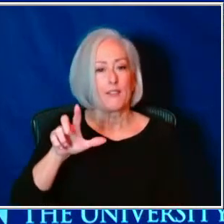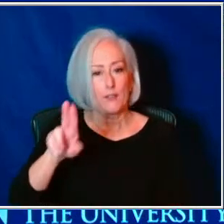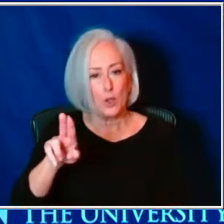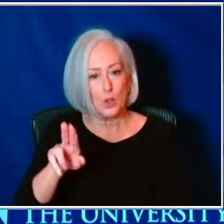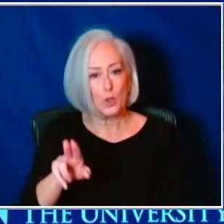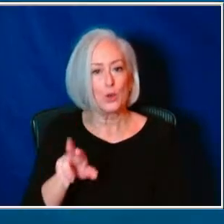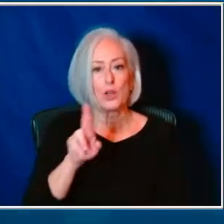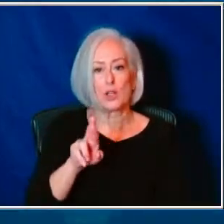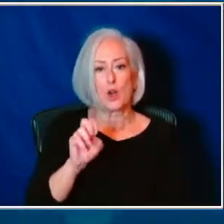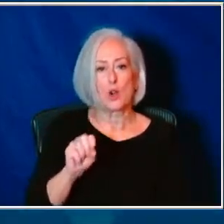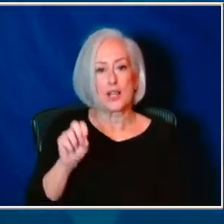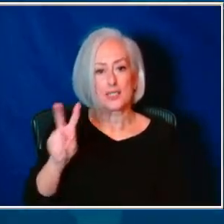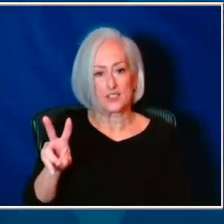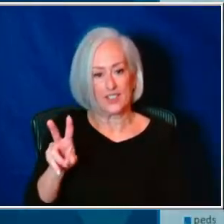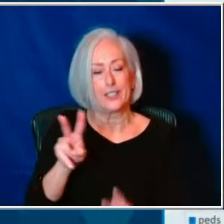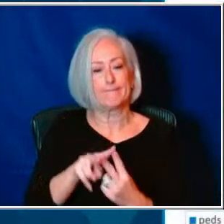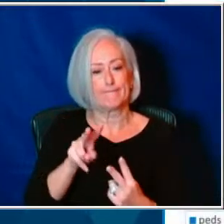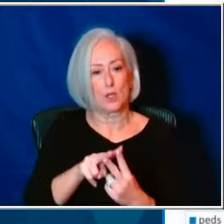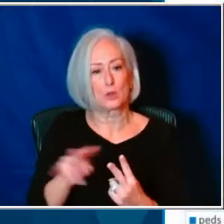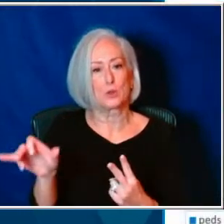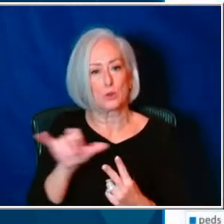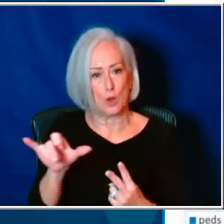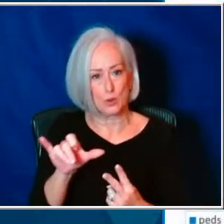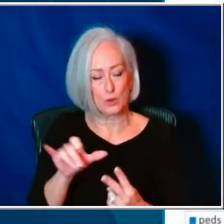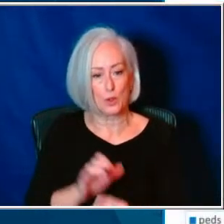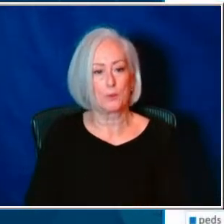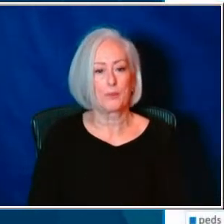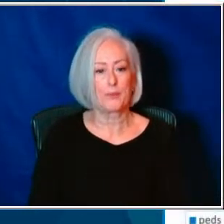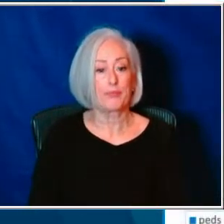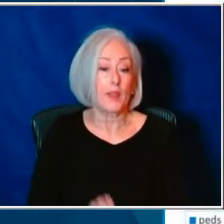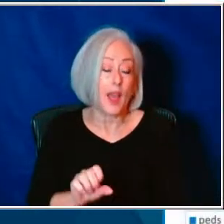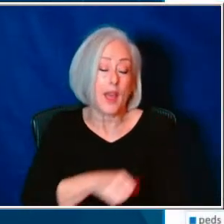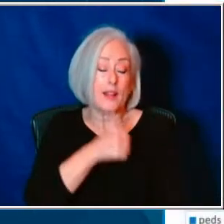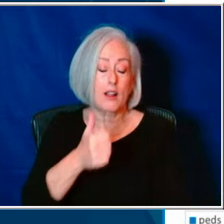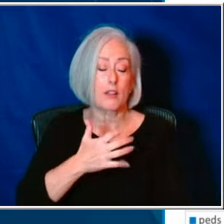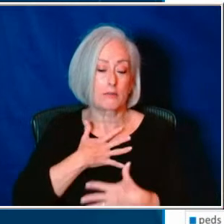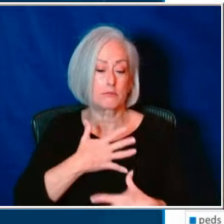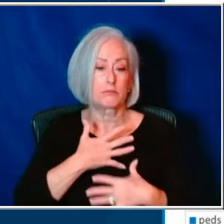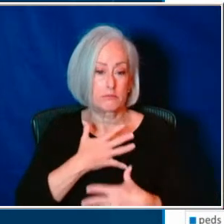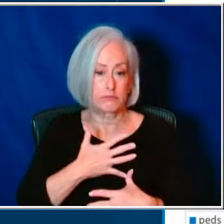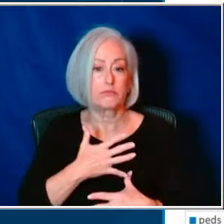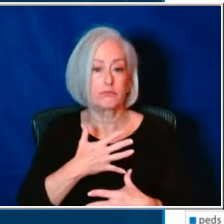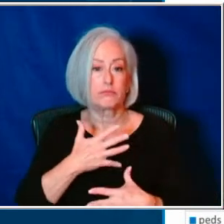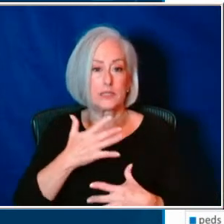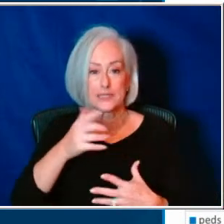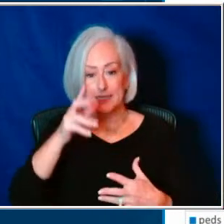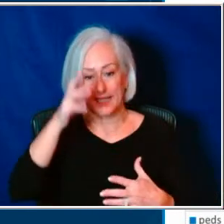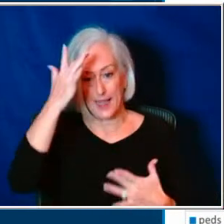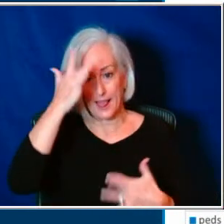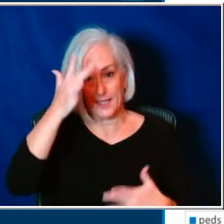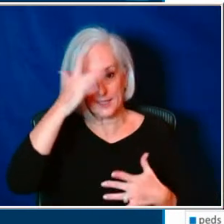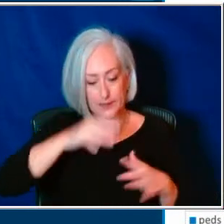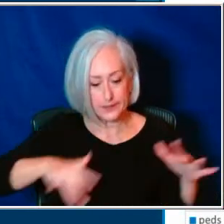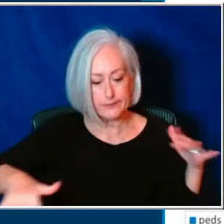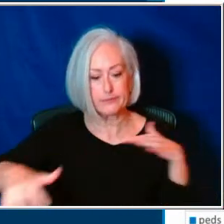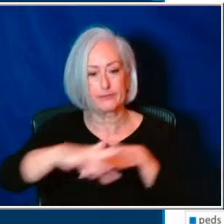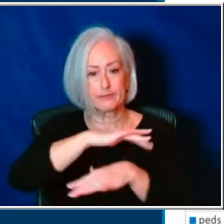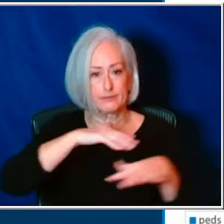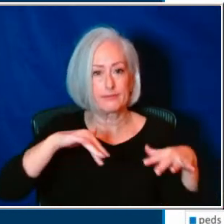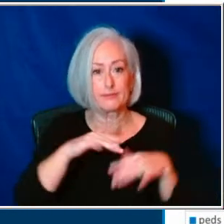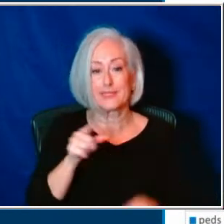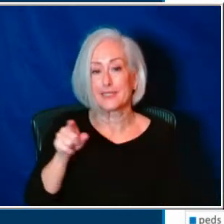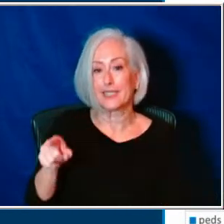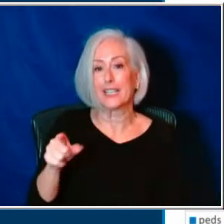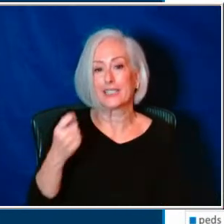as well, in addition to those other respiratory viruses that are circulating. So this is our latest data from the health system